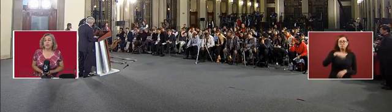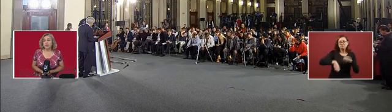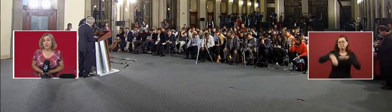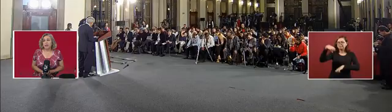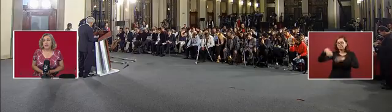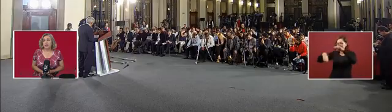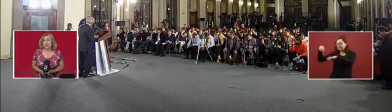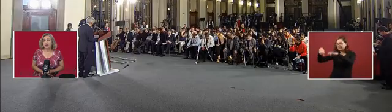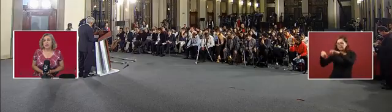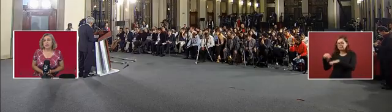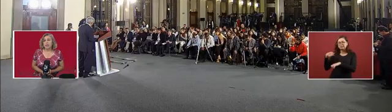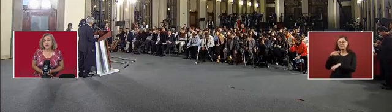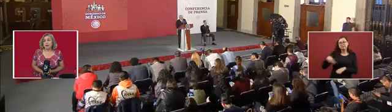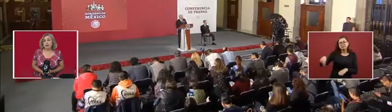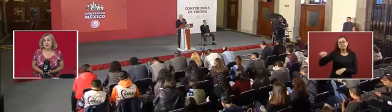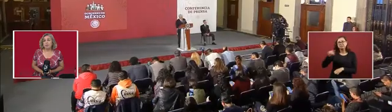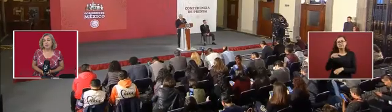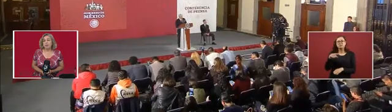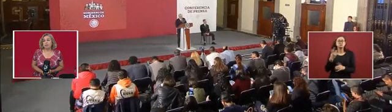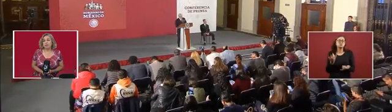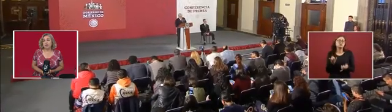have values.